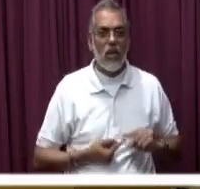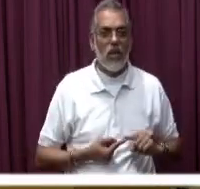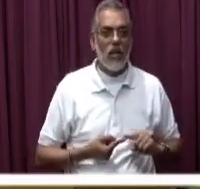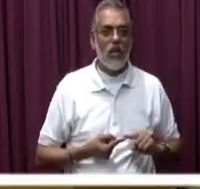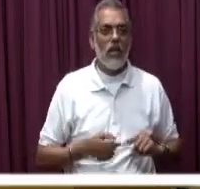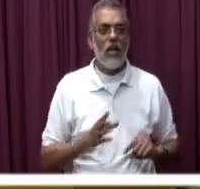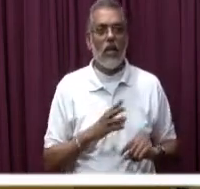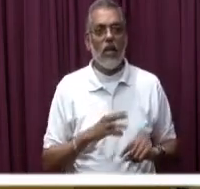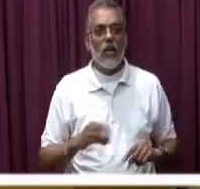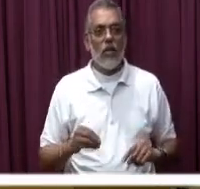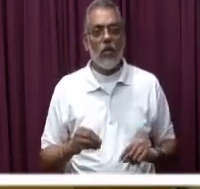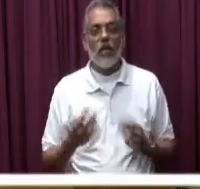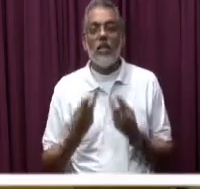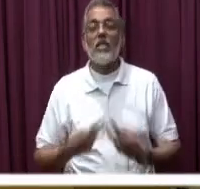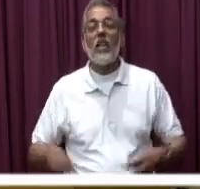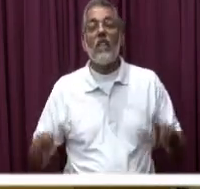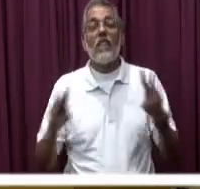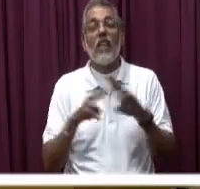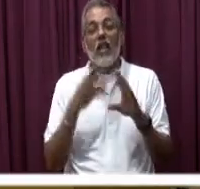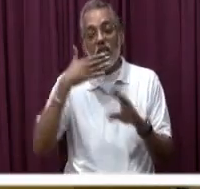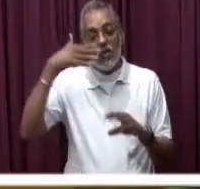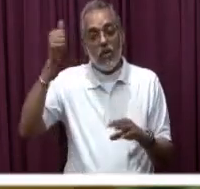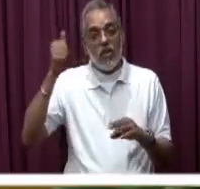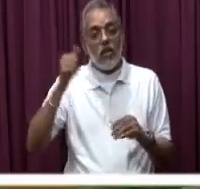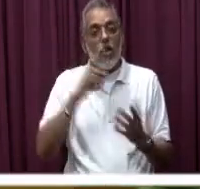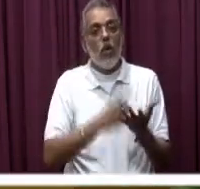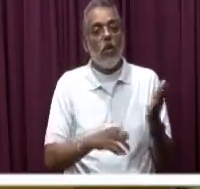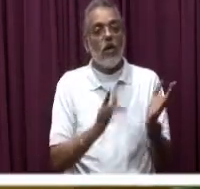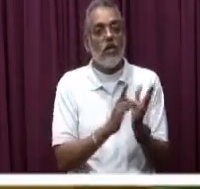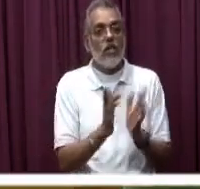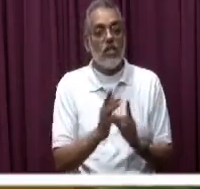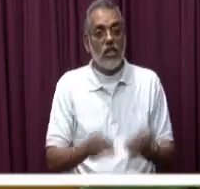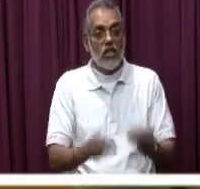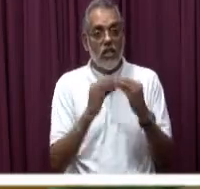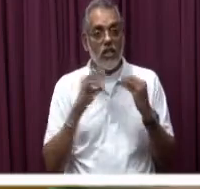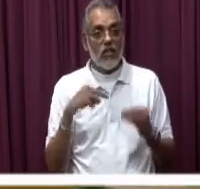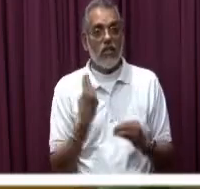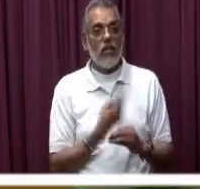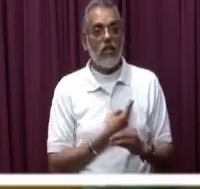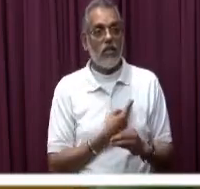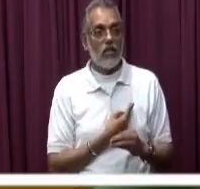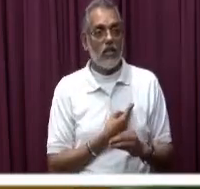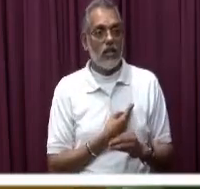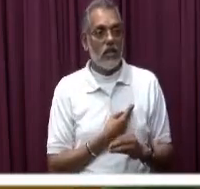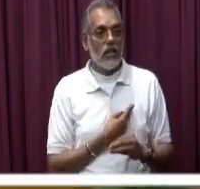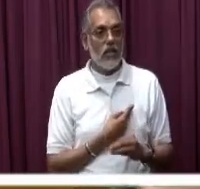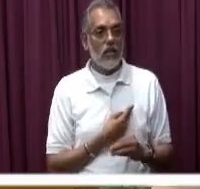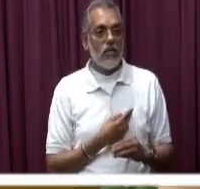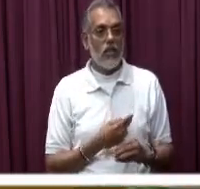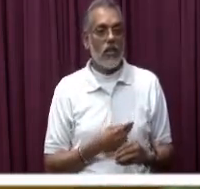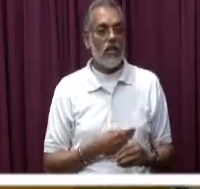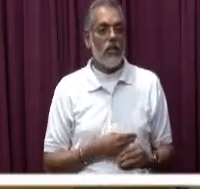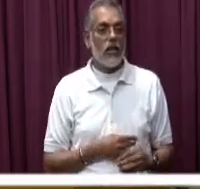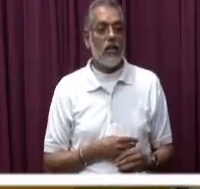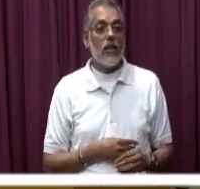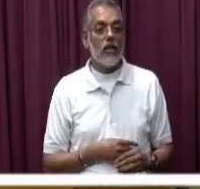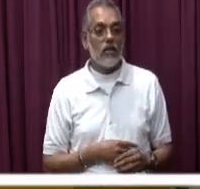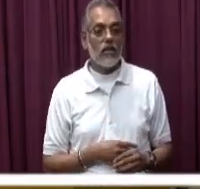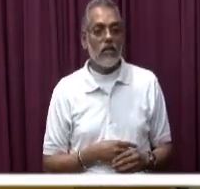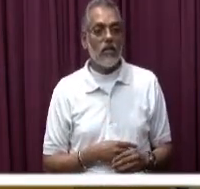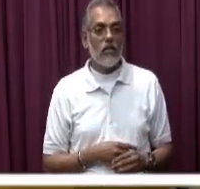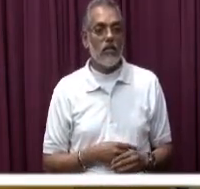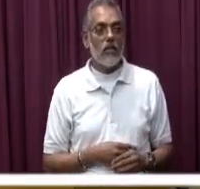has ultimate value. What Jesus is putting is a value proposition. What you want to go for, the